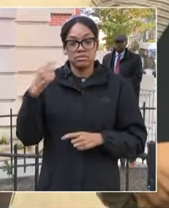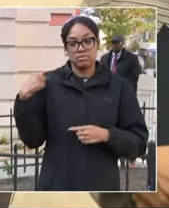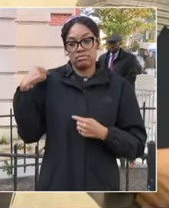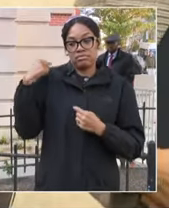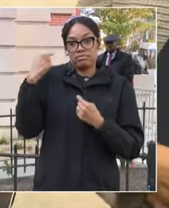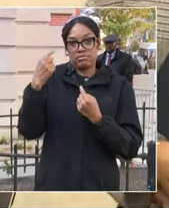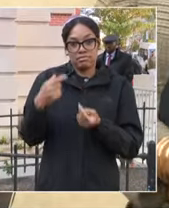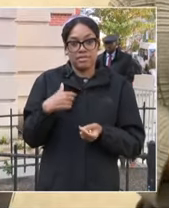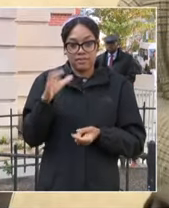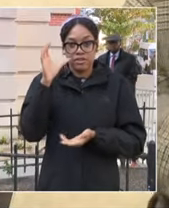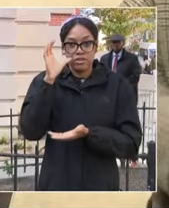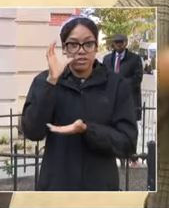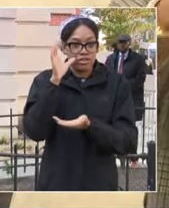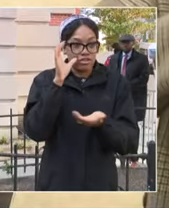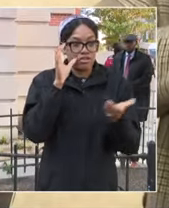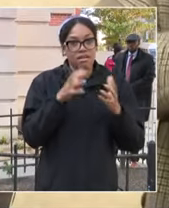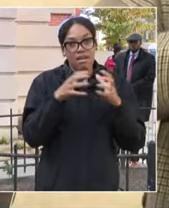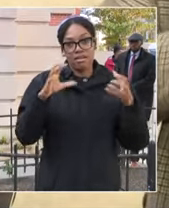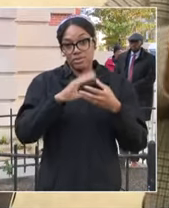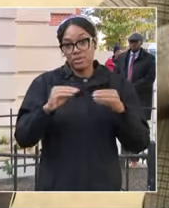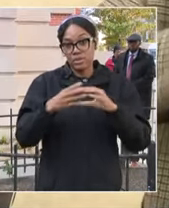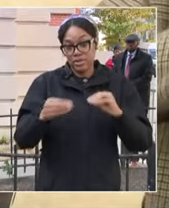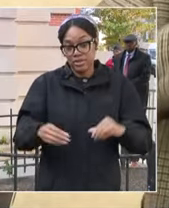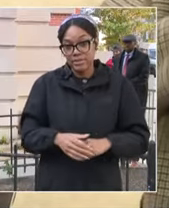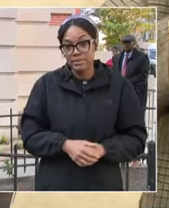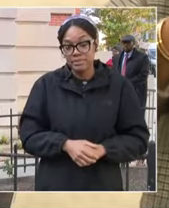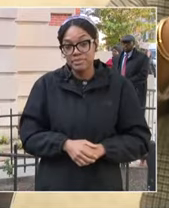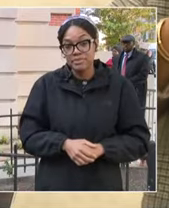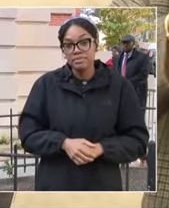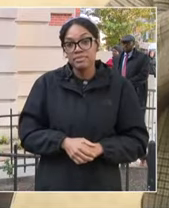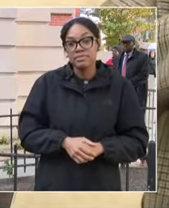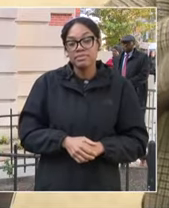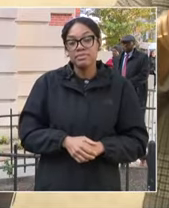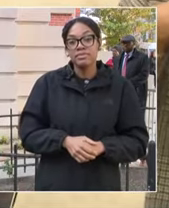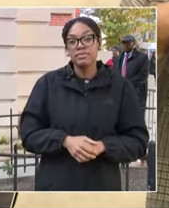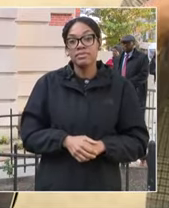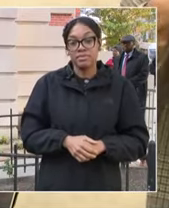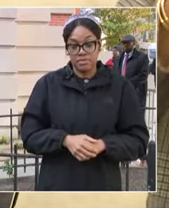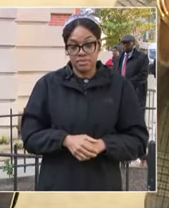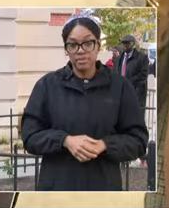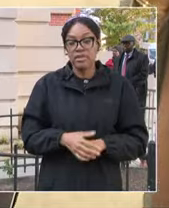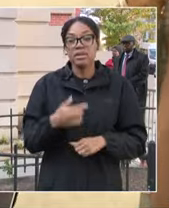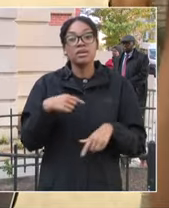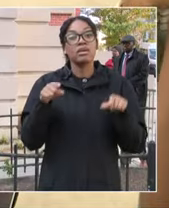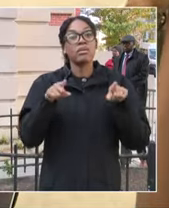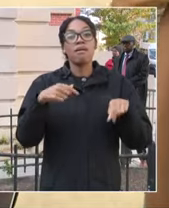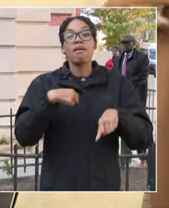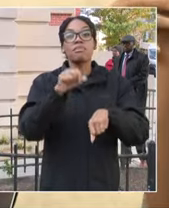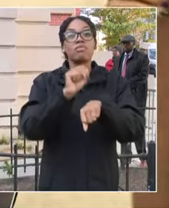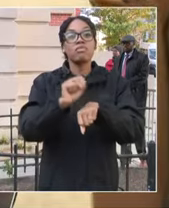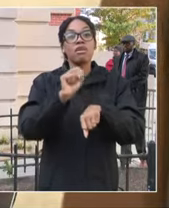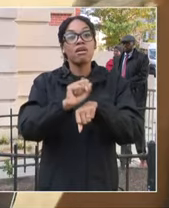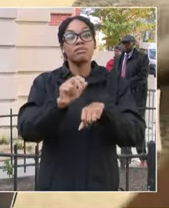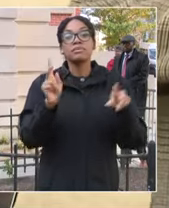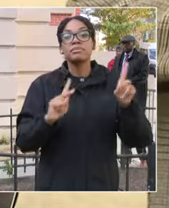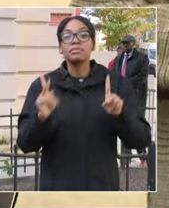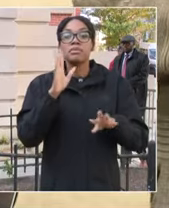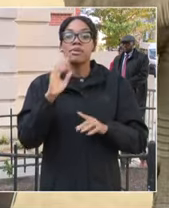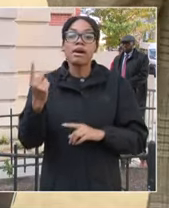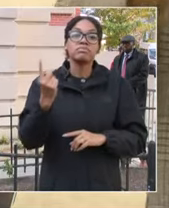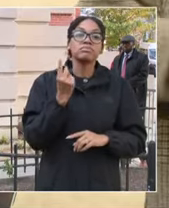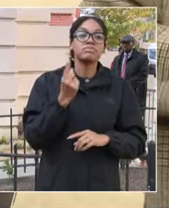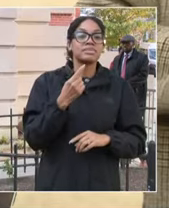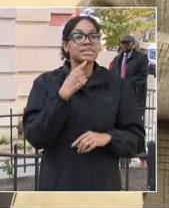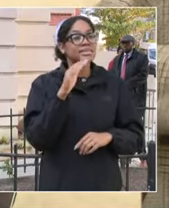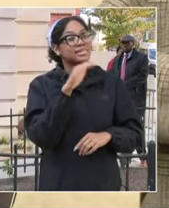them. Nowadays, while I'm working, people will come to me and say, thank you